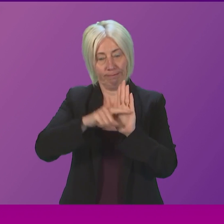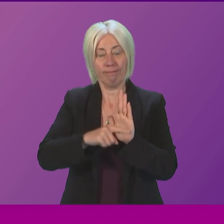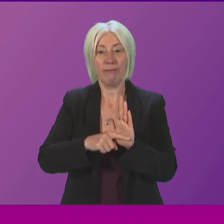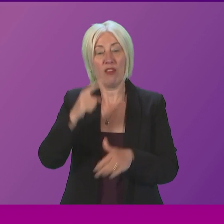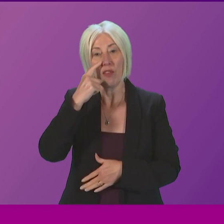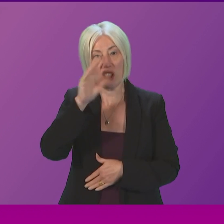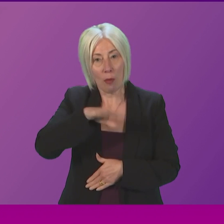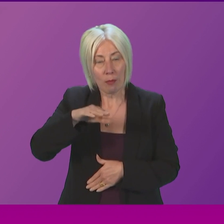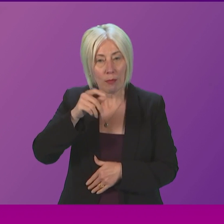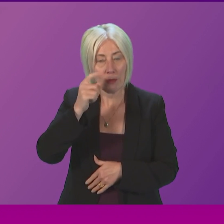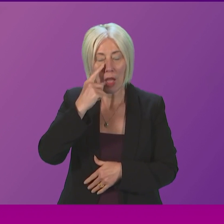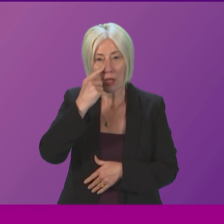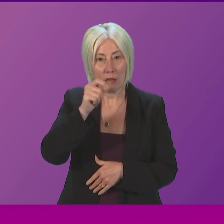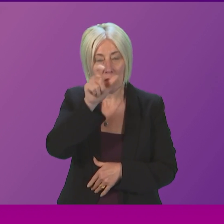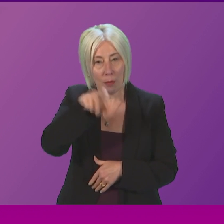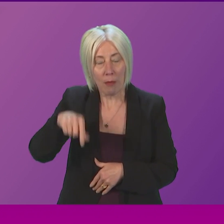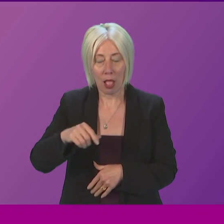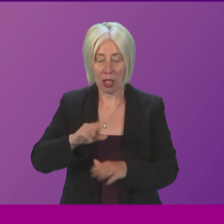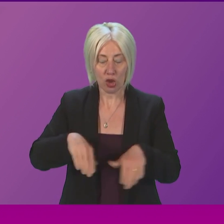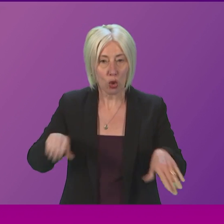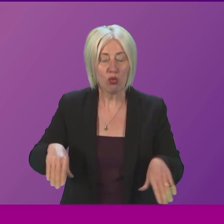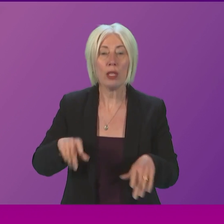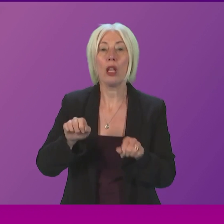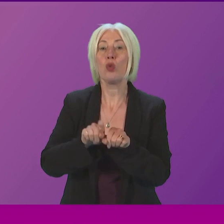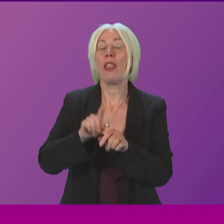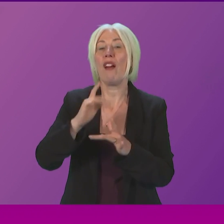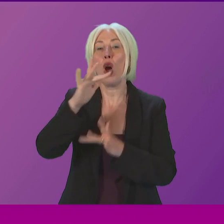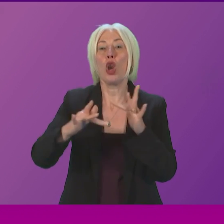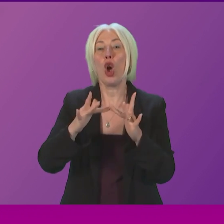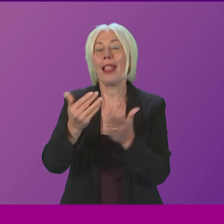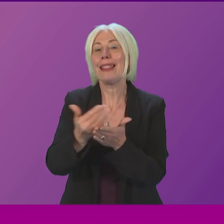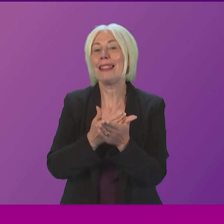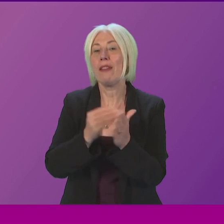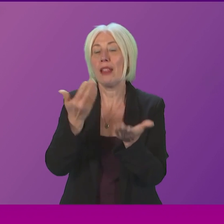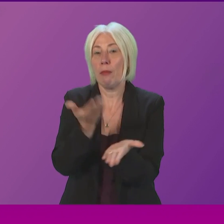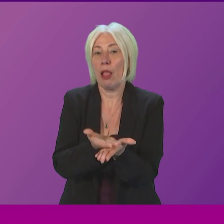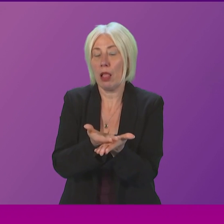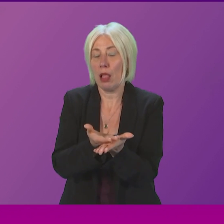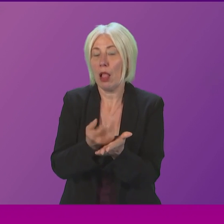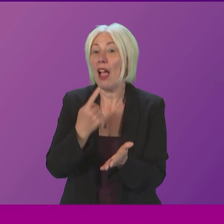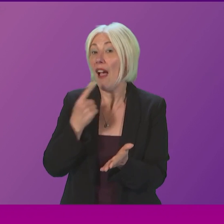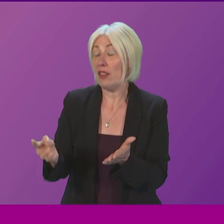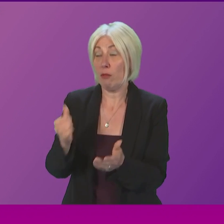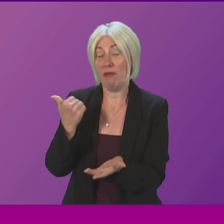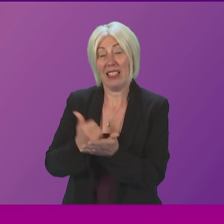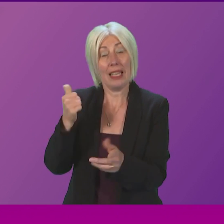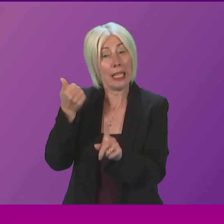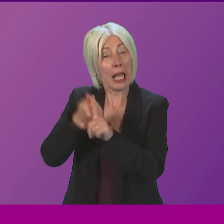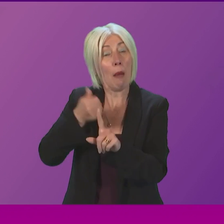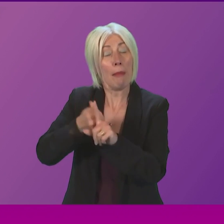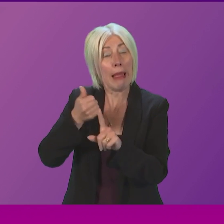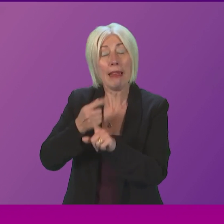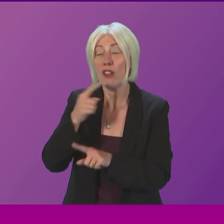and young people through the UK Government's Online Safety Bill. Rona Mackay will be aware that I've written to the UK Government on the back of the excellent campaign, important